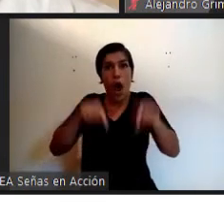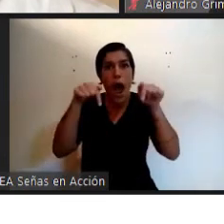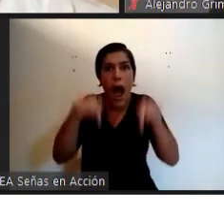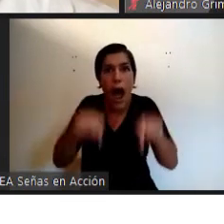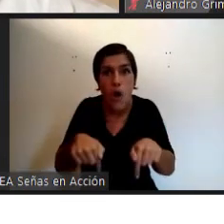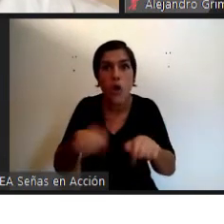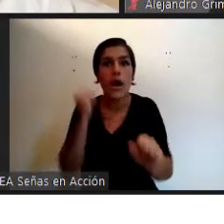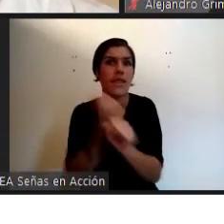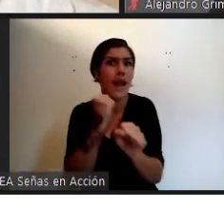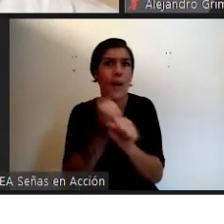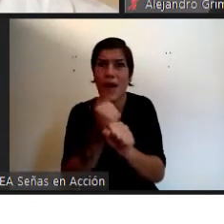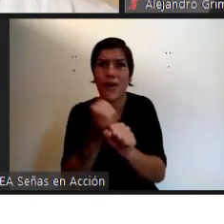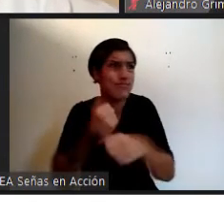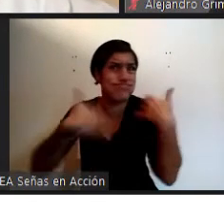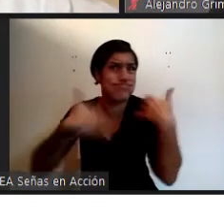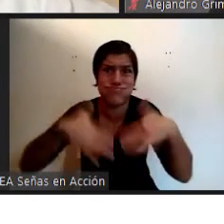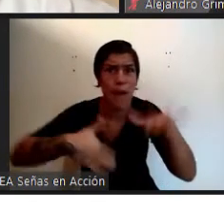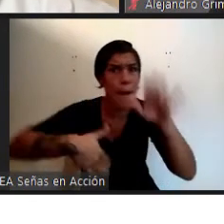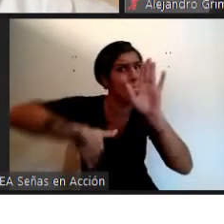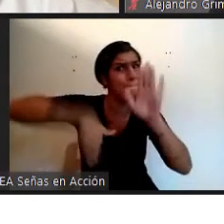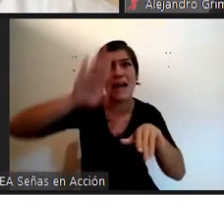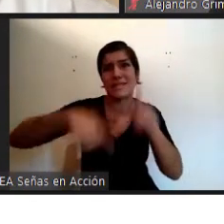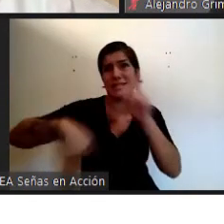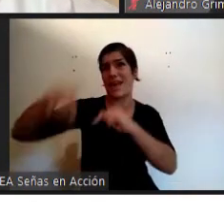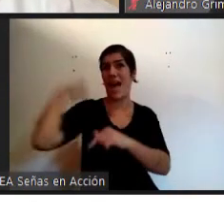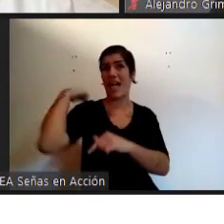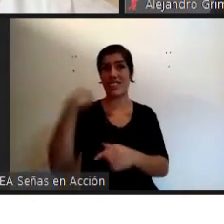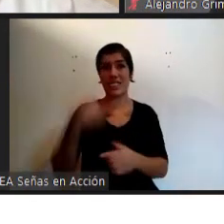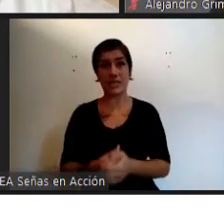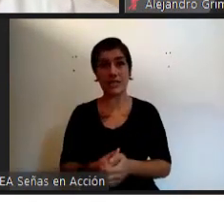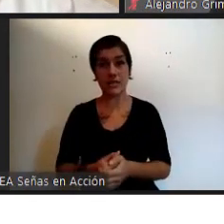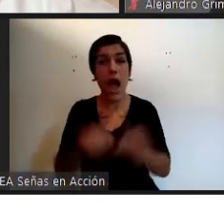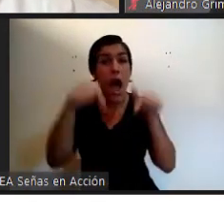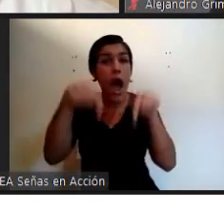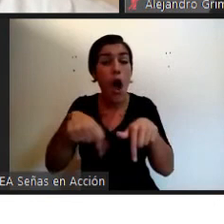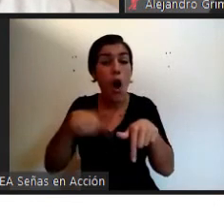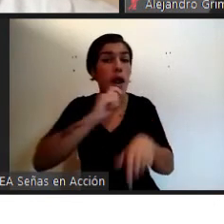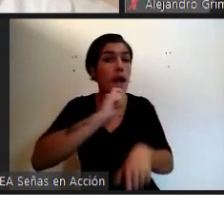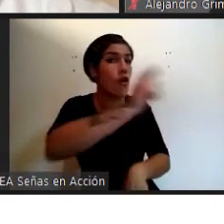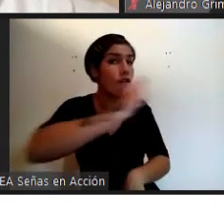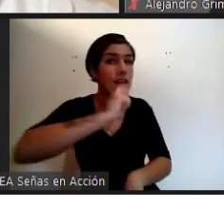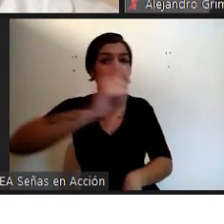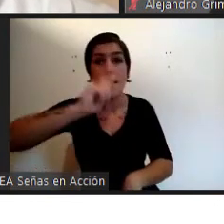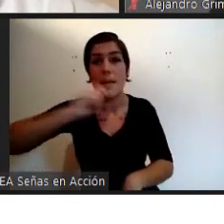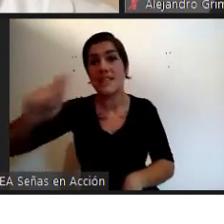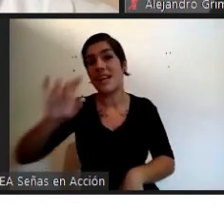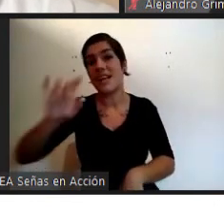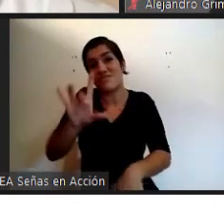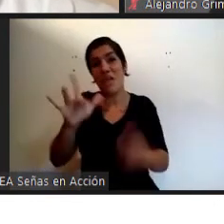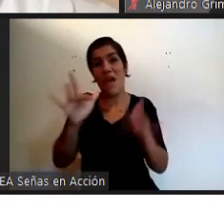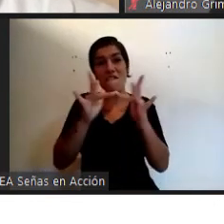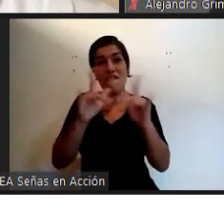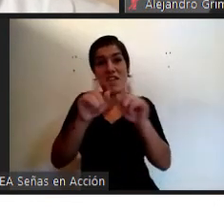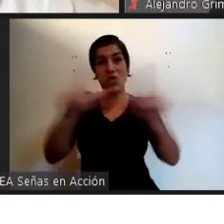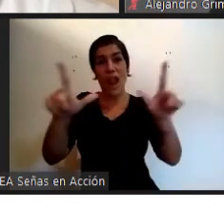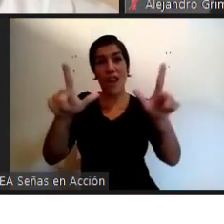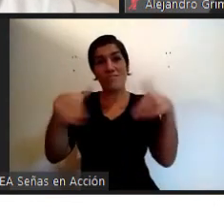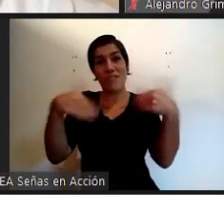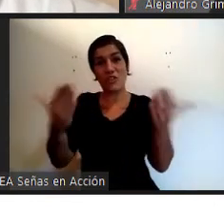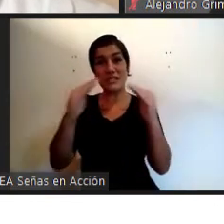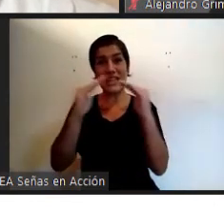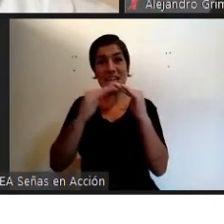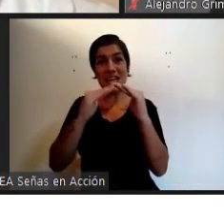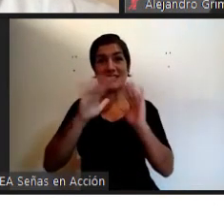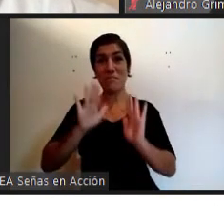my resources are invested in a different way. These are virtual conferences, so I don't have to move from where I